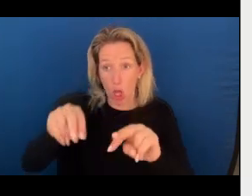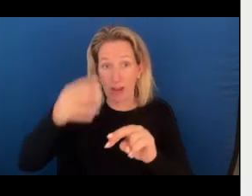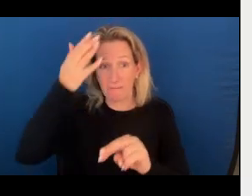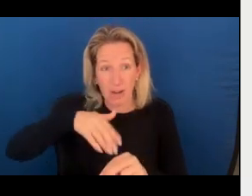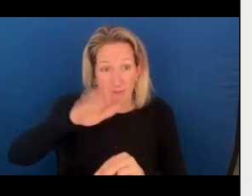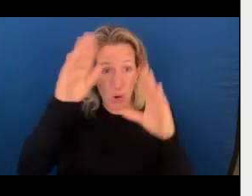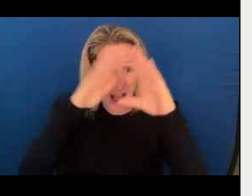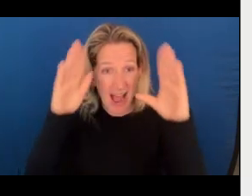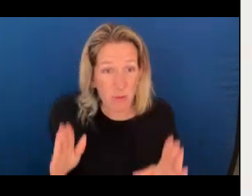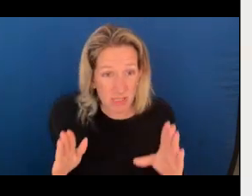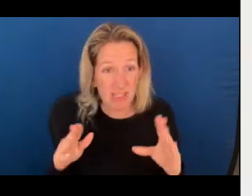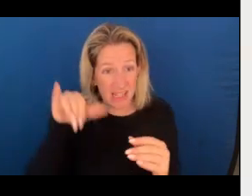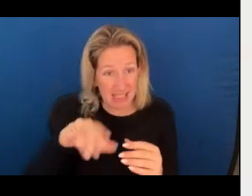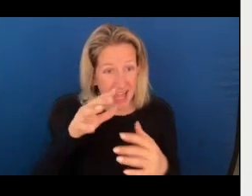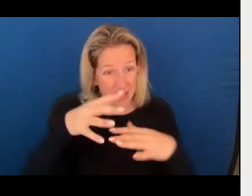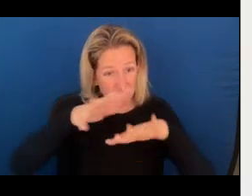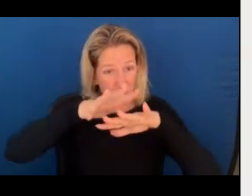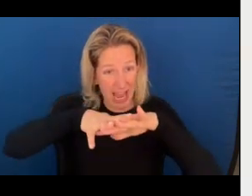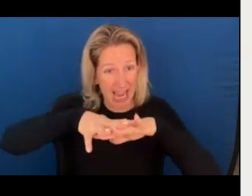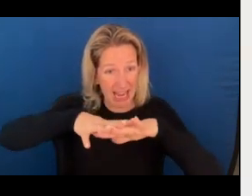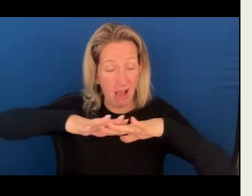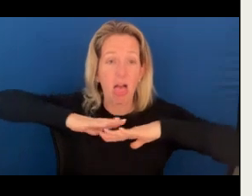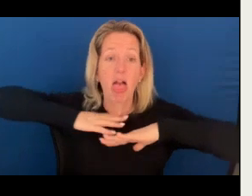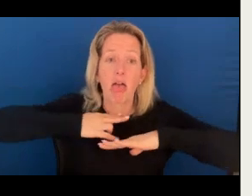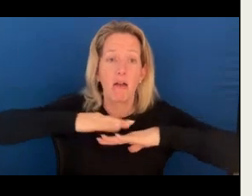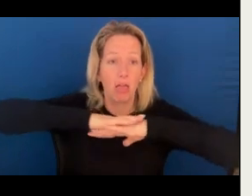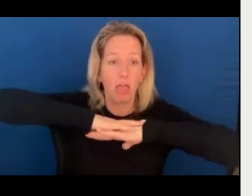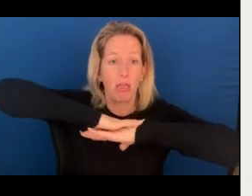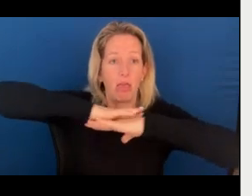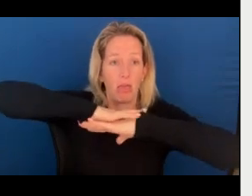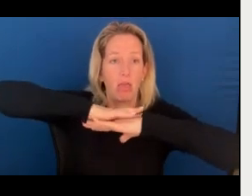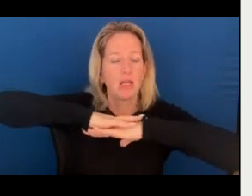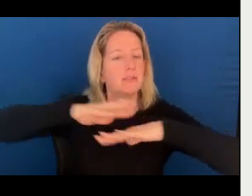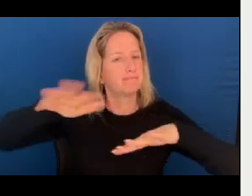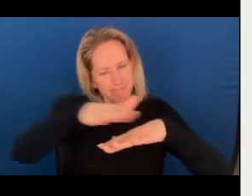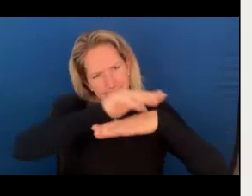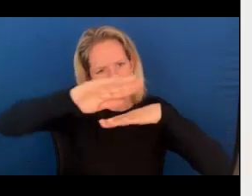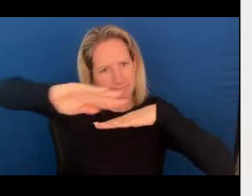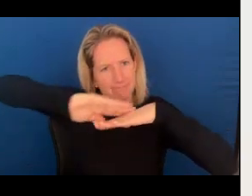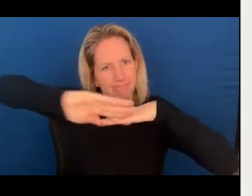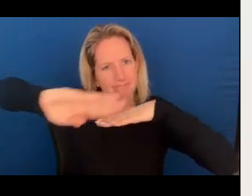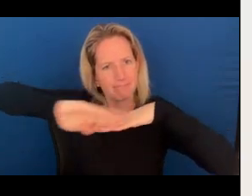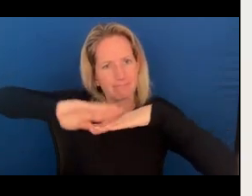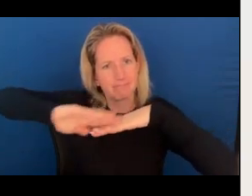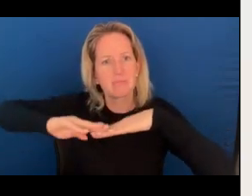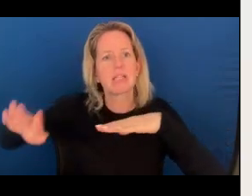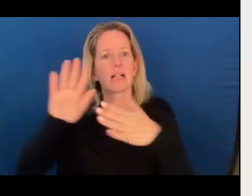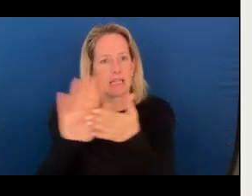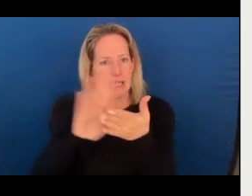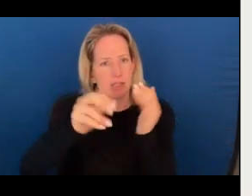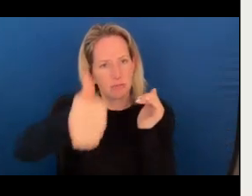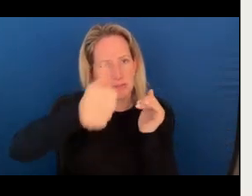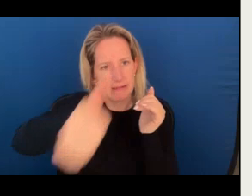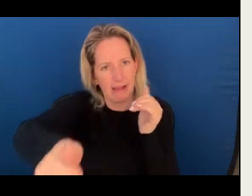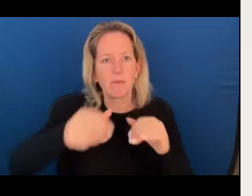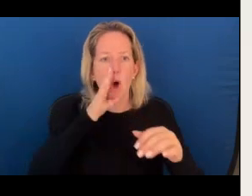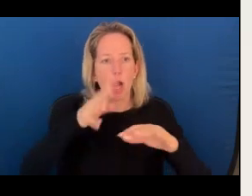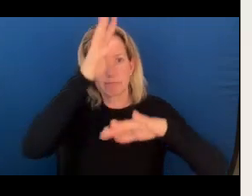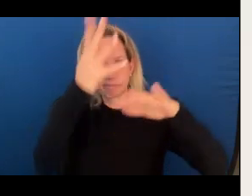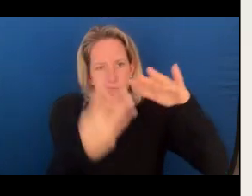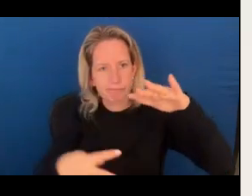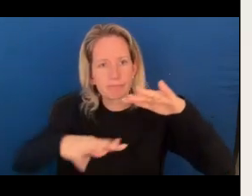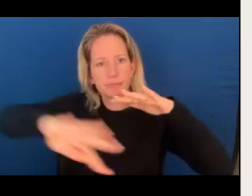see if that drain needs to be cleaned so water can flow. And so I'm finding a really good response with people getting involved